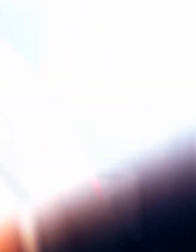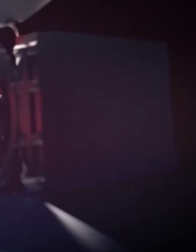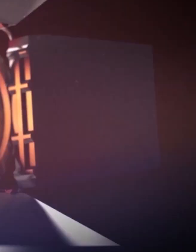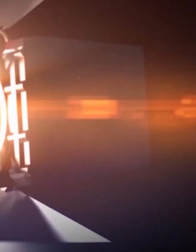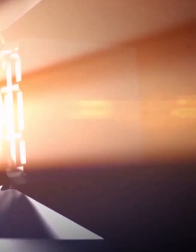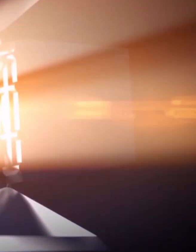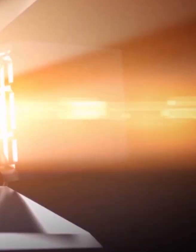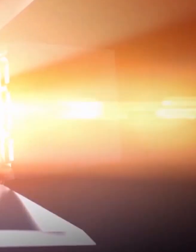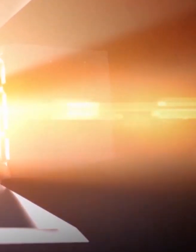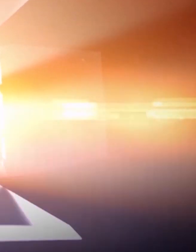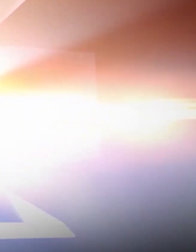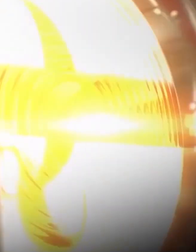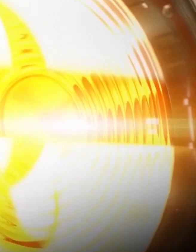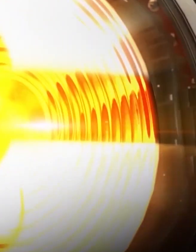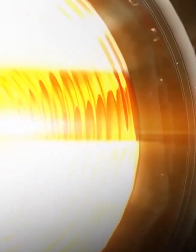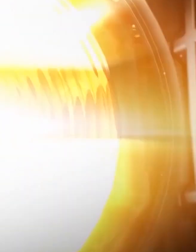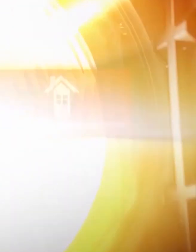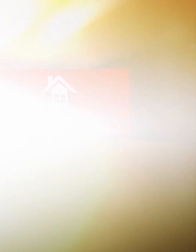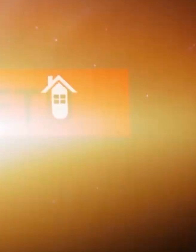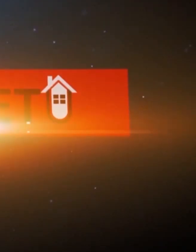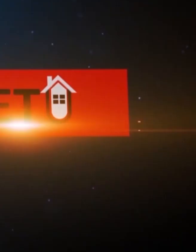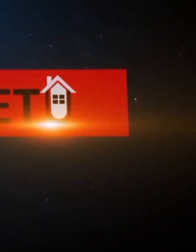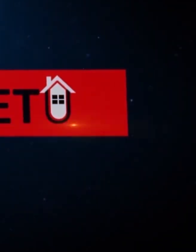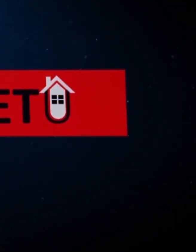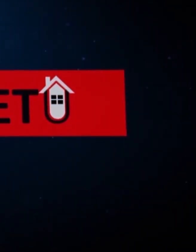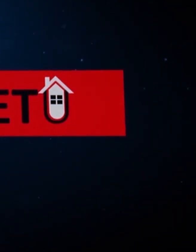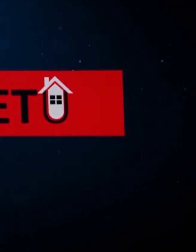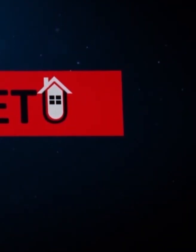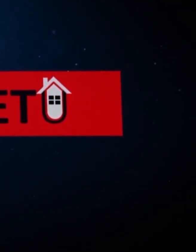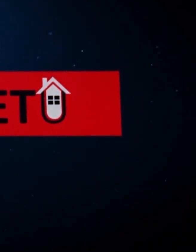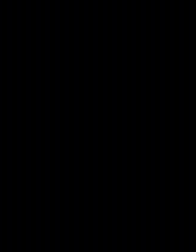This is ZAQUETU.